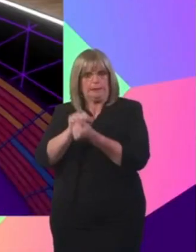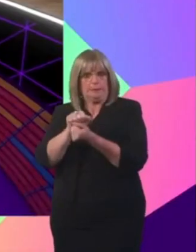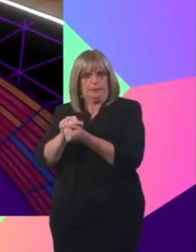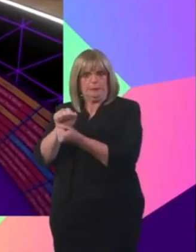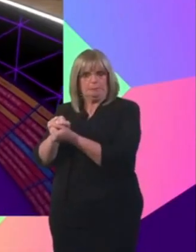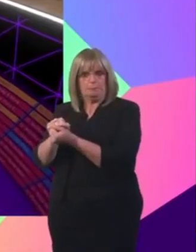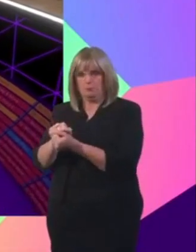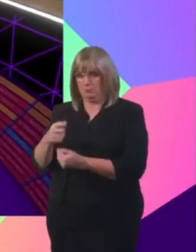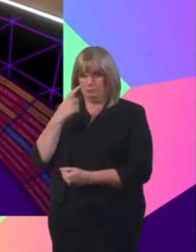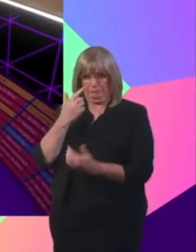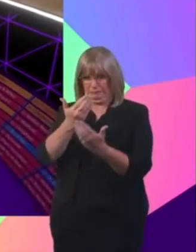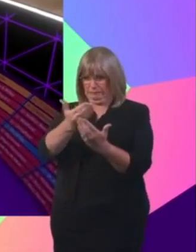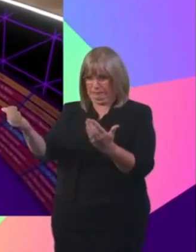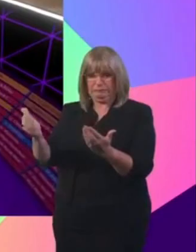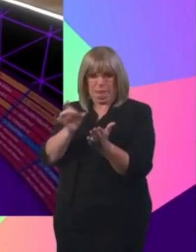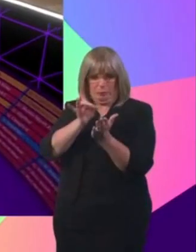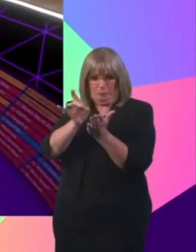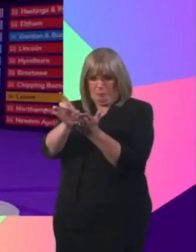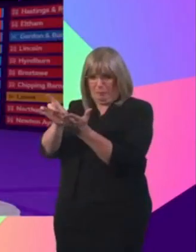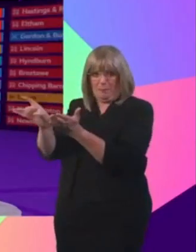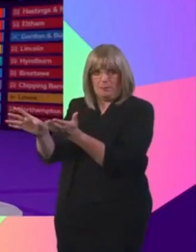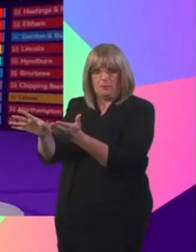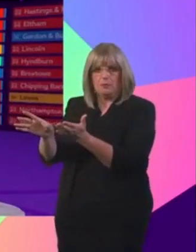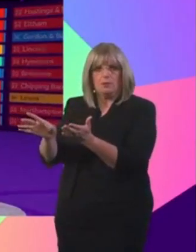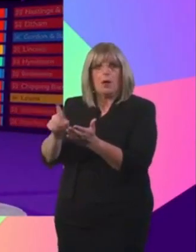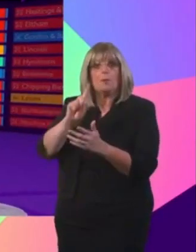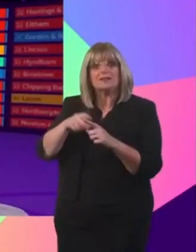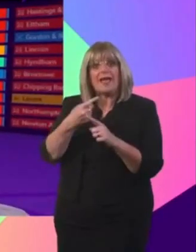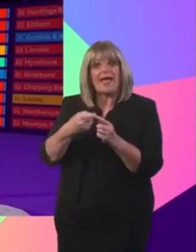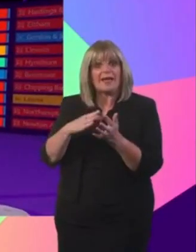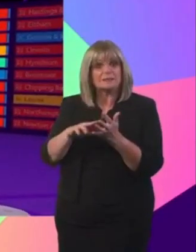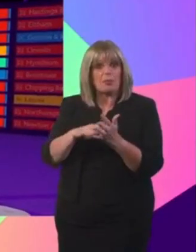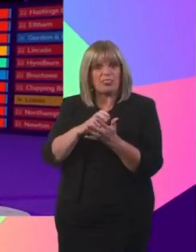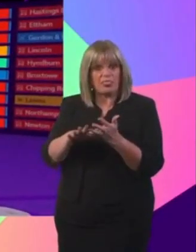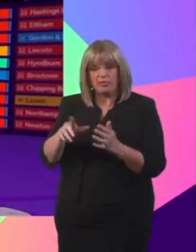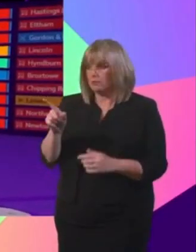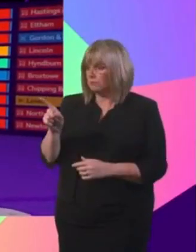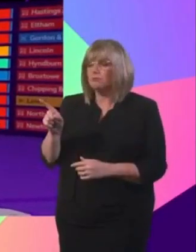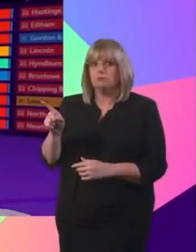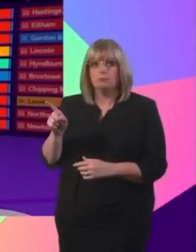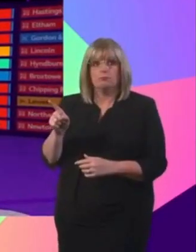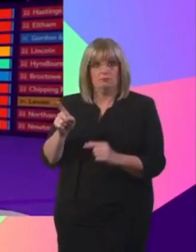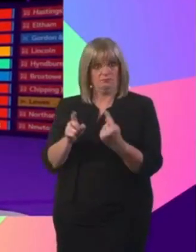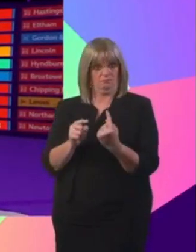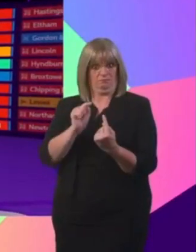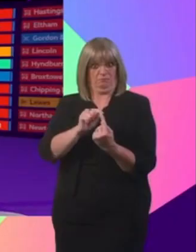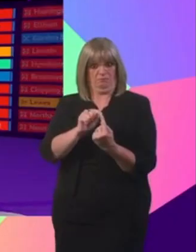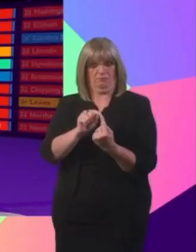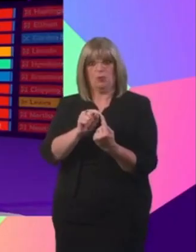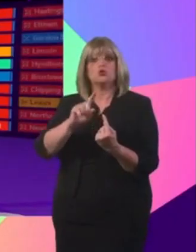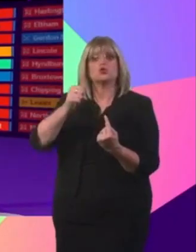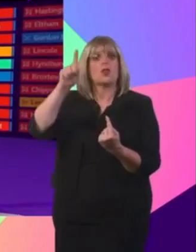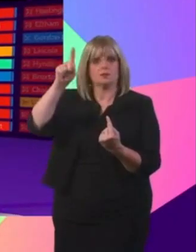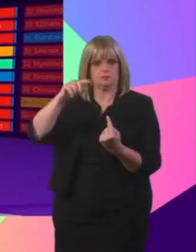about Gangnam Style dance routine. And I know we get parodied by David Cameron, Barack Obama, Ban Ki-moon. But they